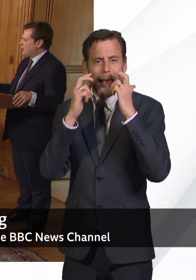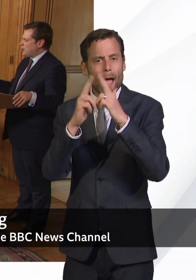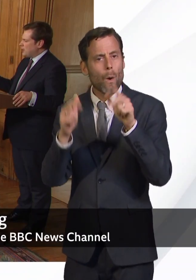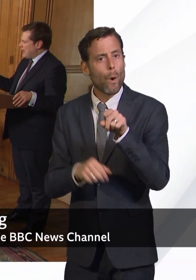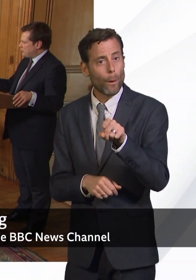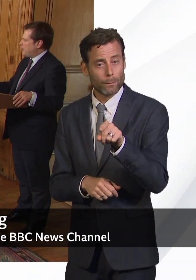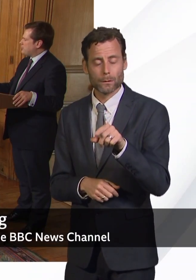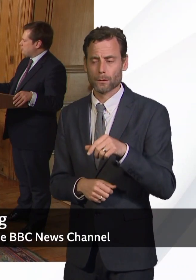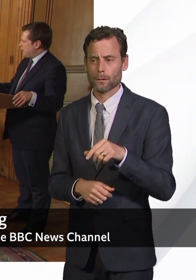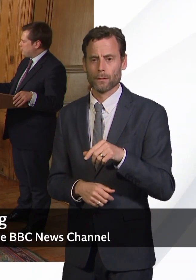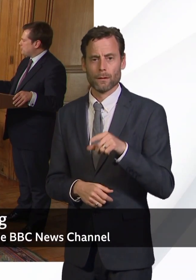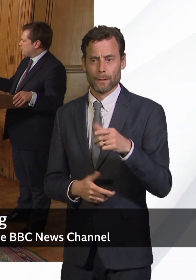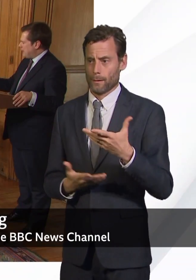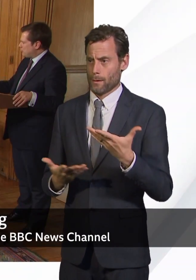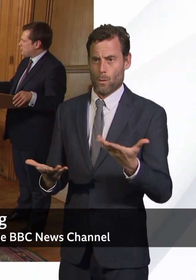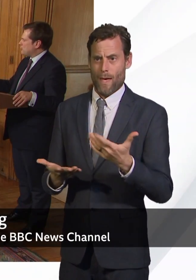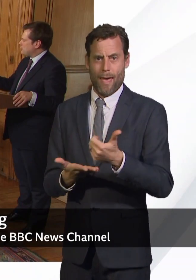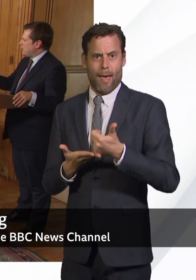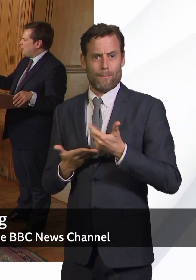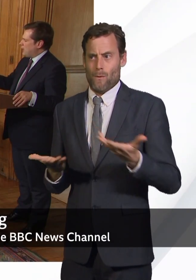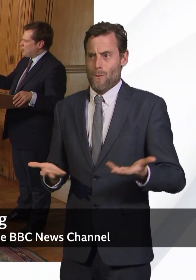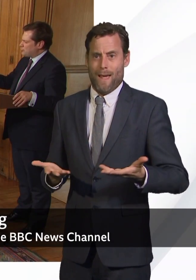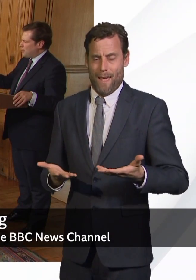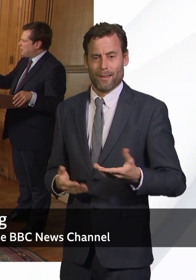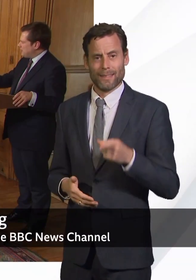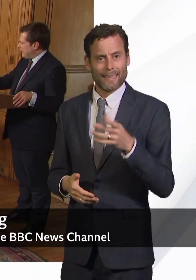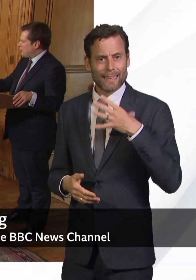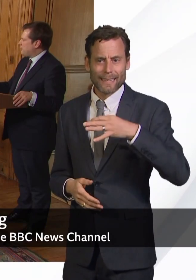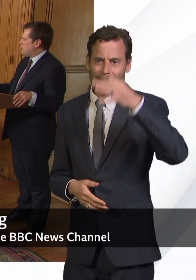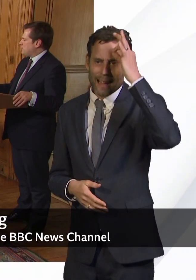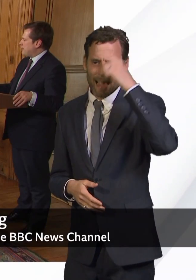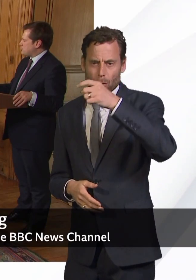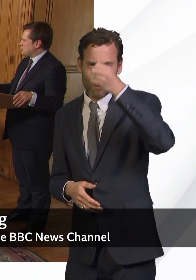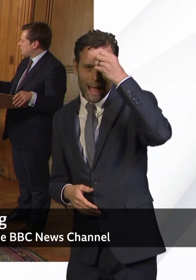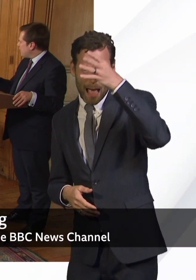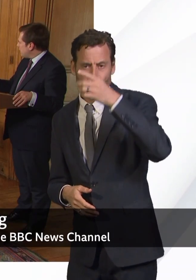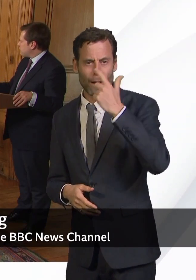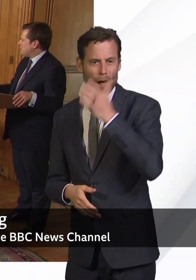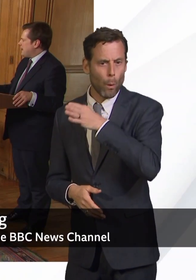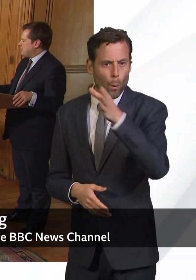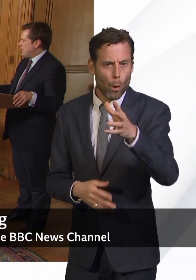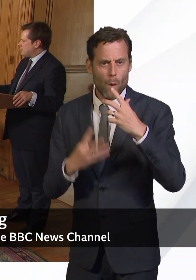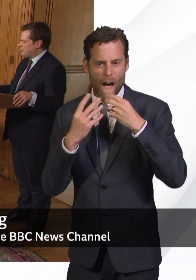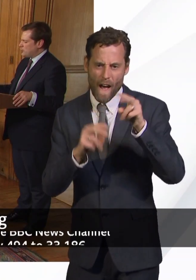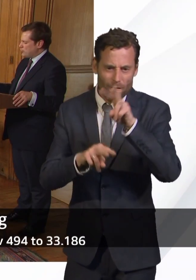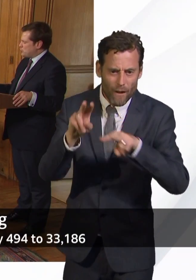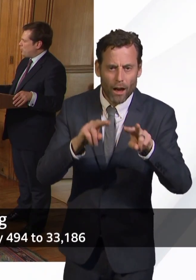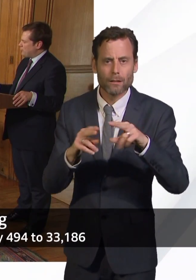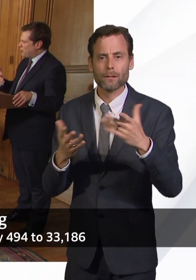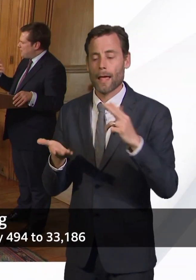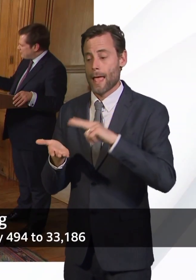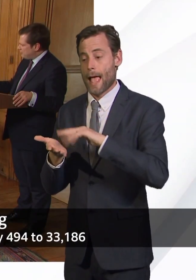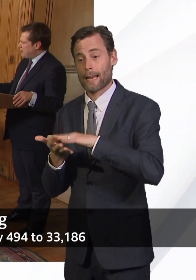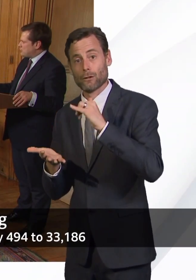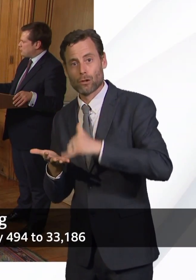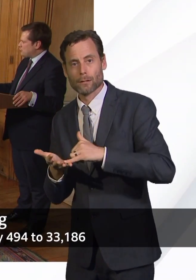have expert advice from councils, from public health professionals and from the NHS to ensure they've